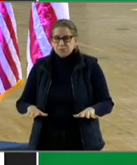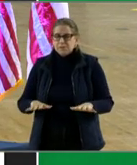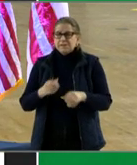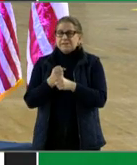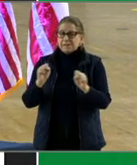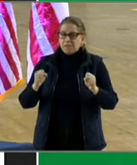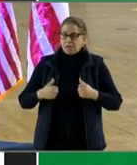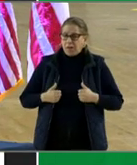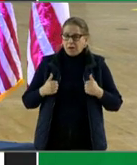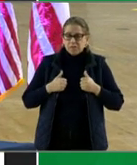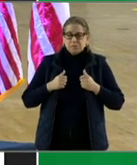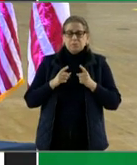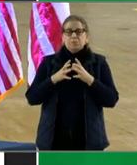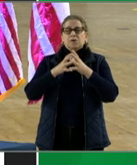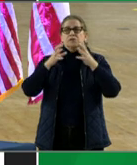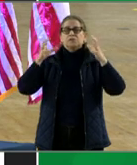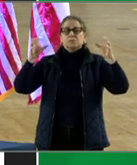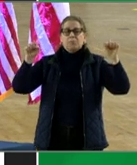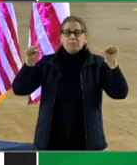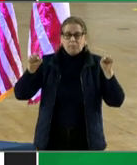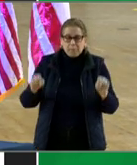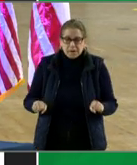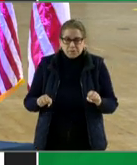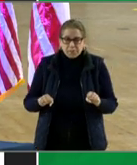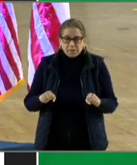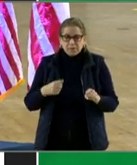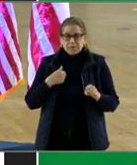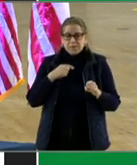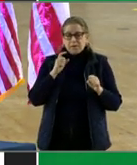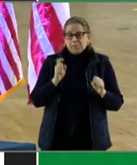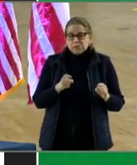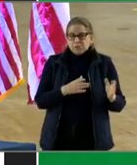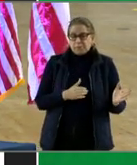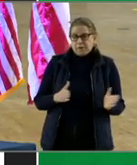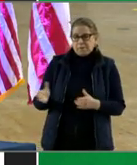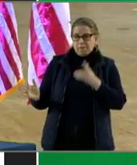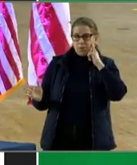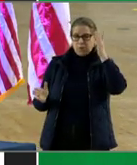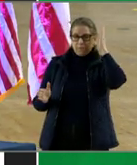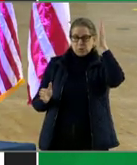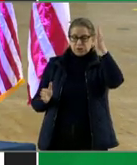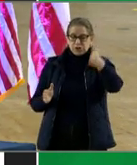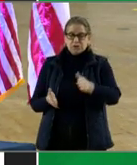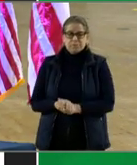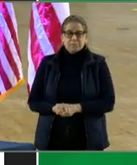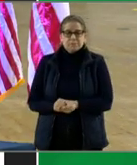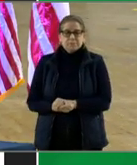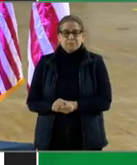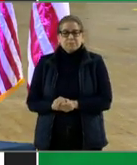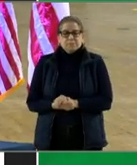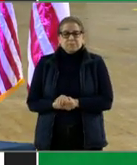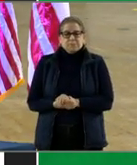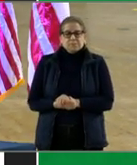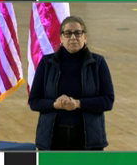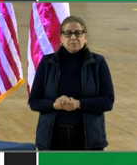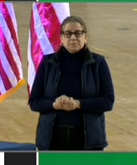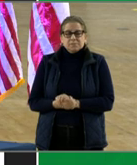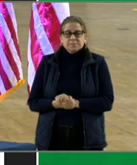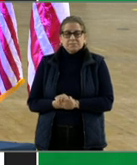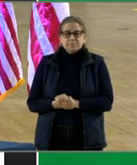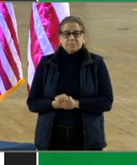these models help us do is plan for the future. And one of the key differences between the CHIME model and